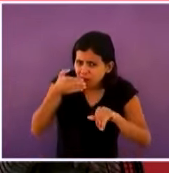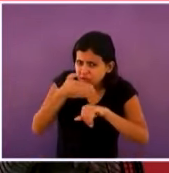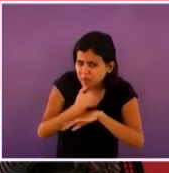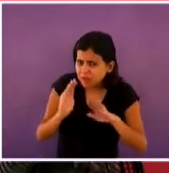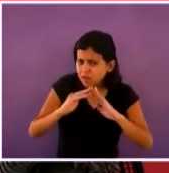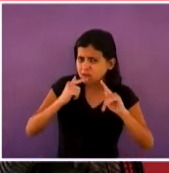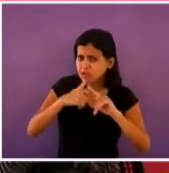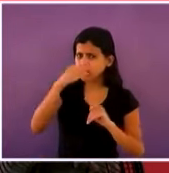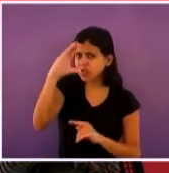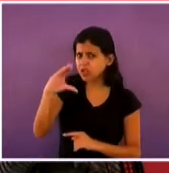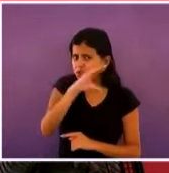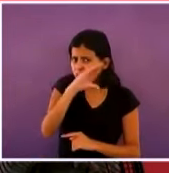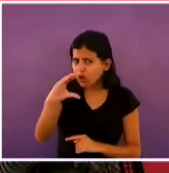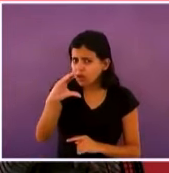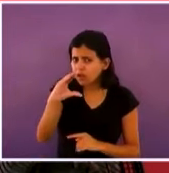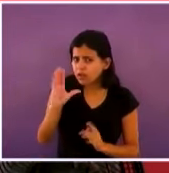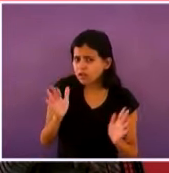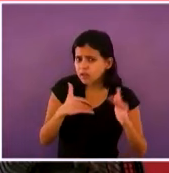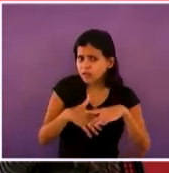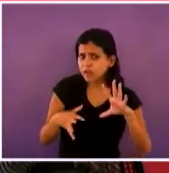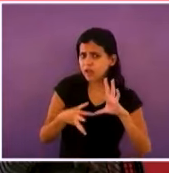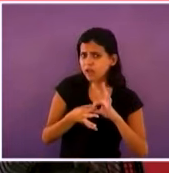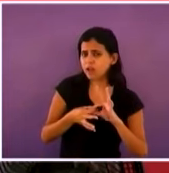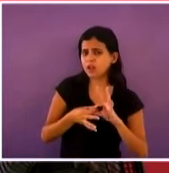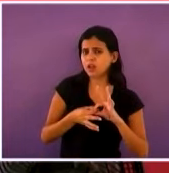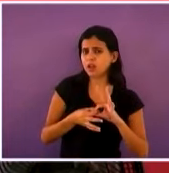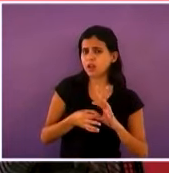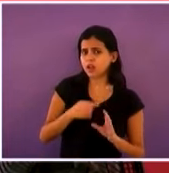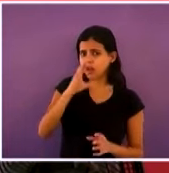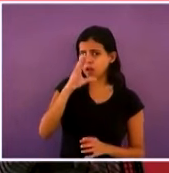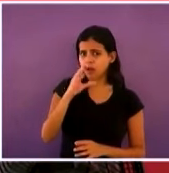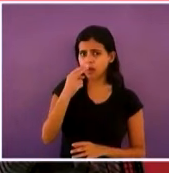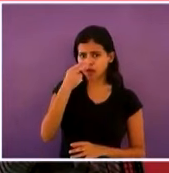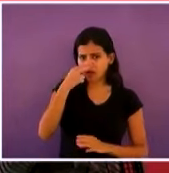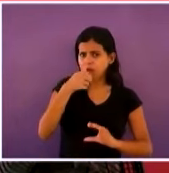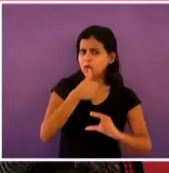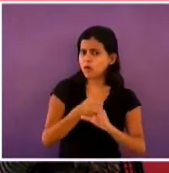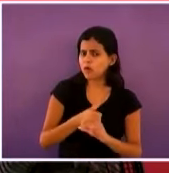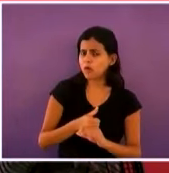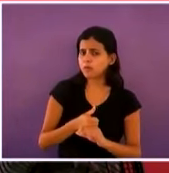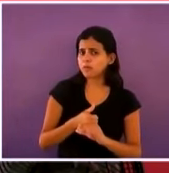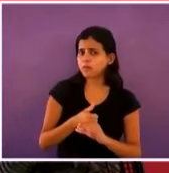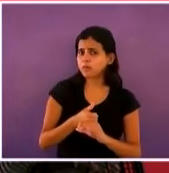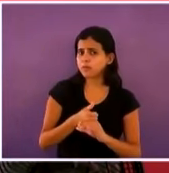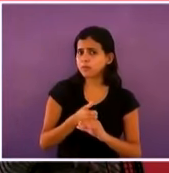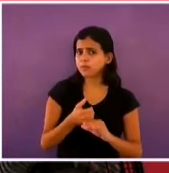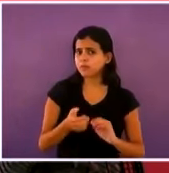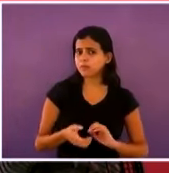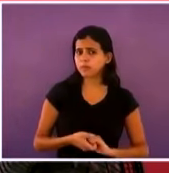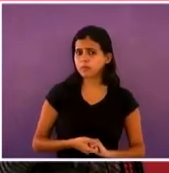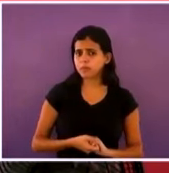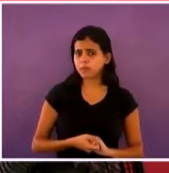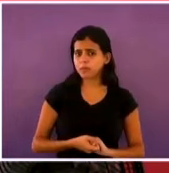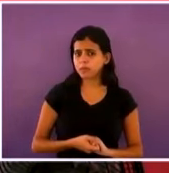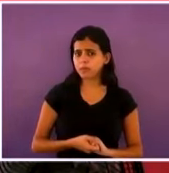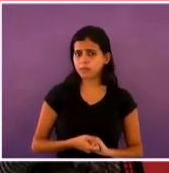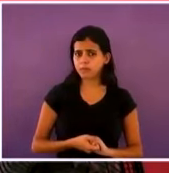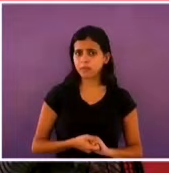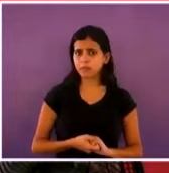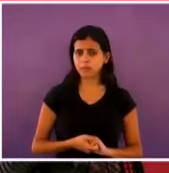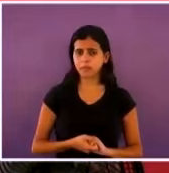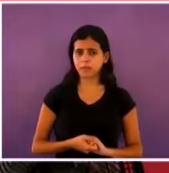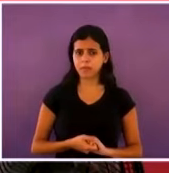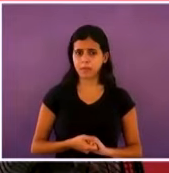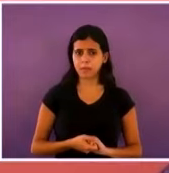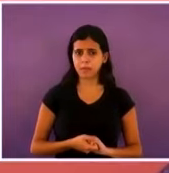Or the alternative is. Ou a alternativa é to maintain a